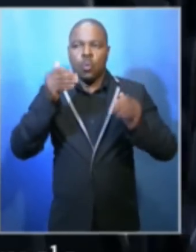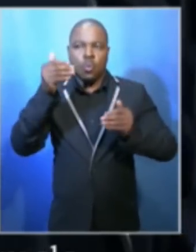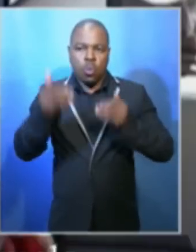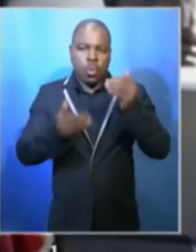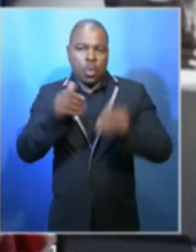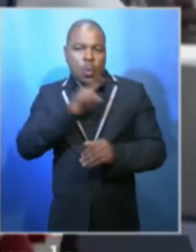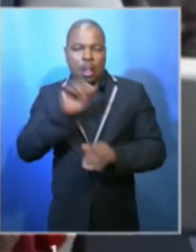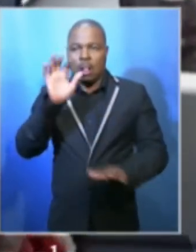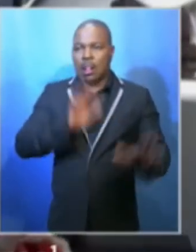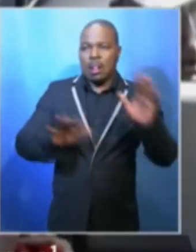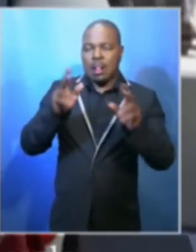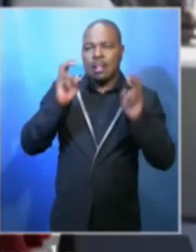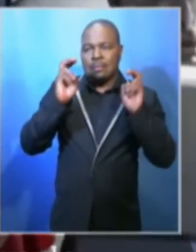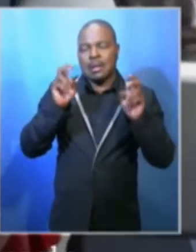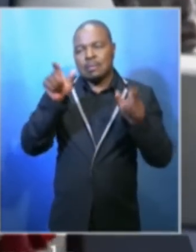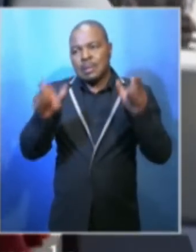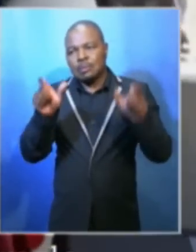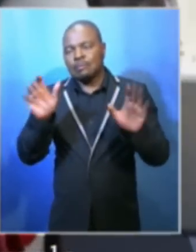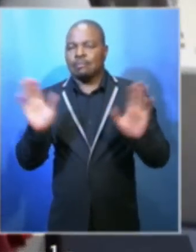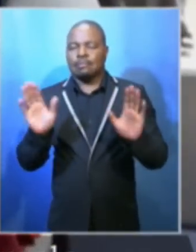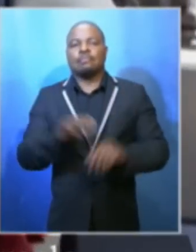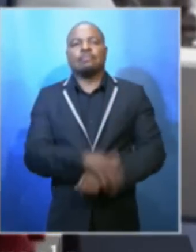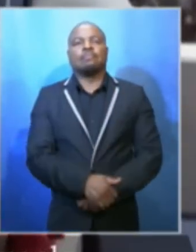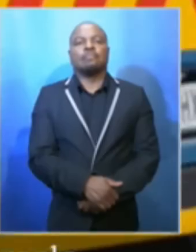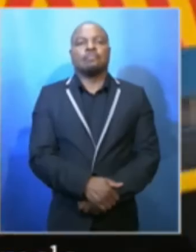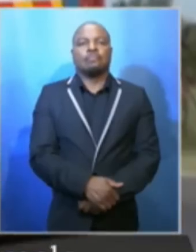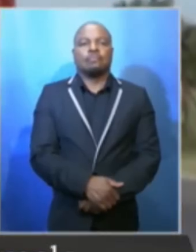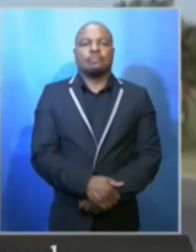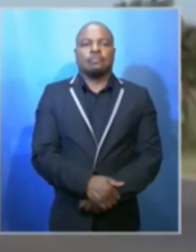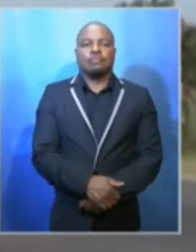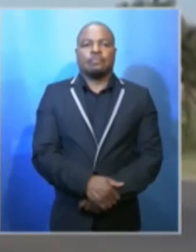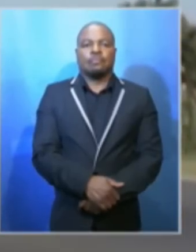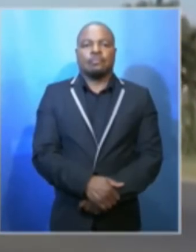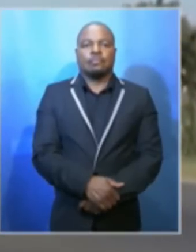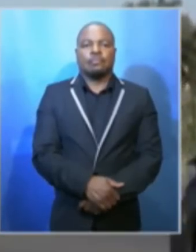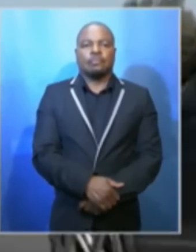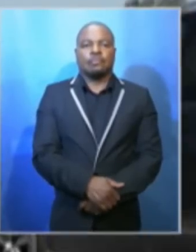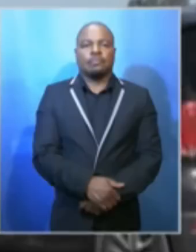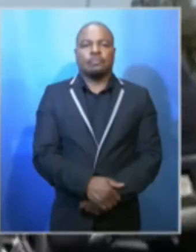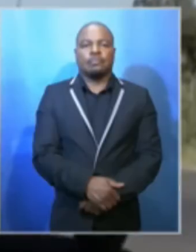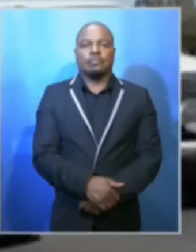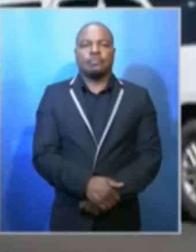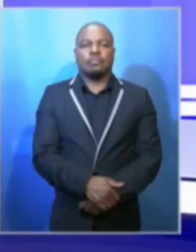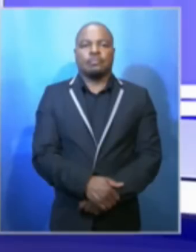kgoreletsa bapagami. Molemo wa one motho wa SABC News, Mpumalanga.